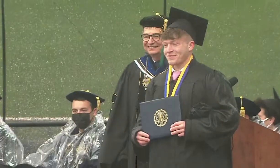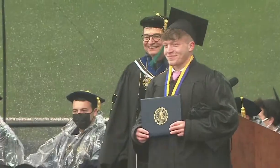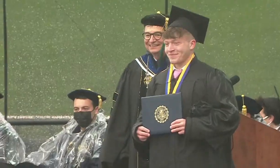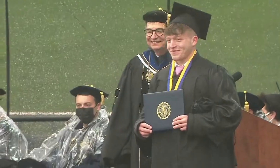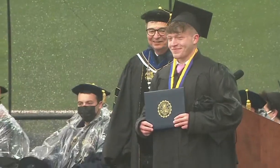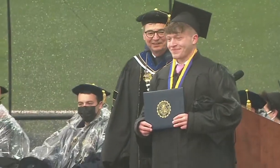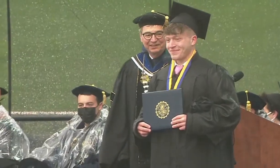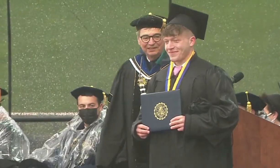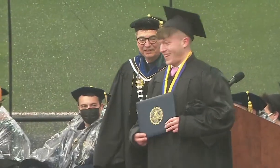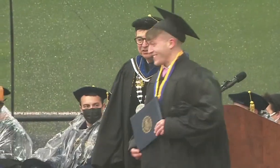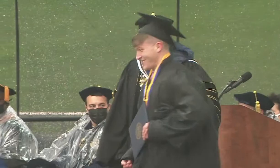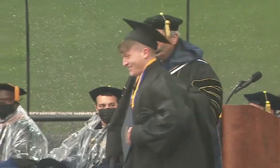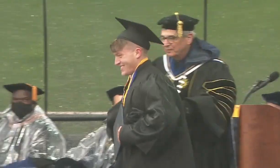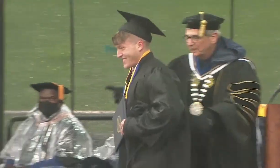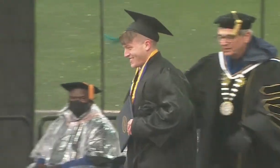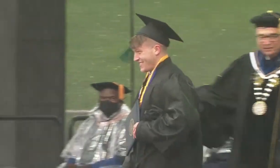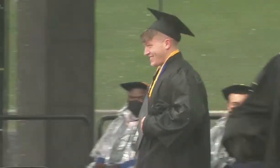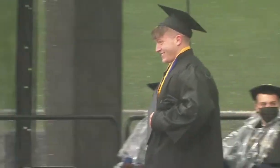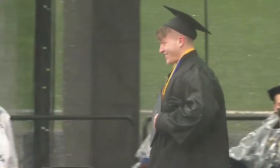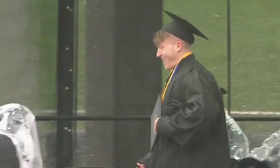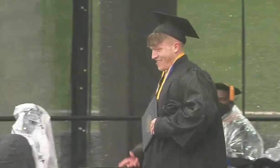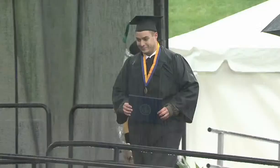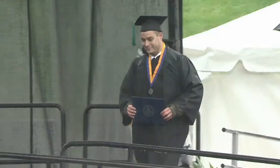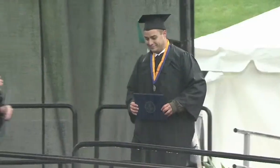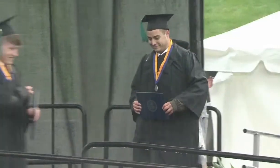Anthony T. Kraus.